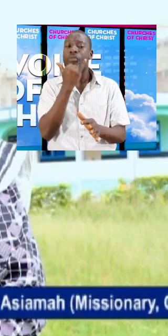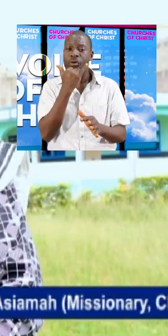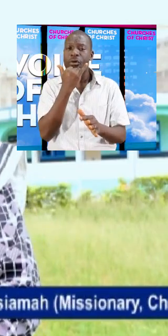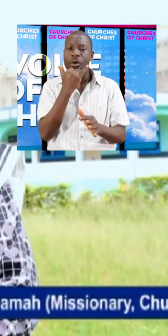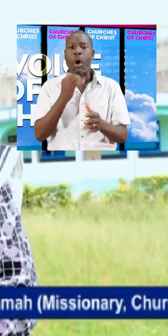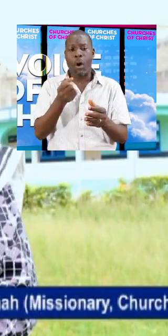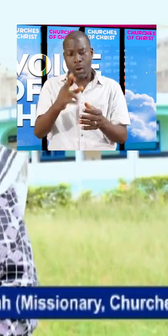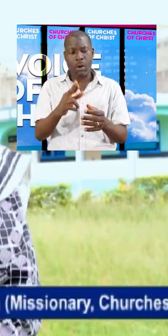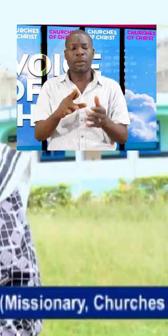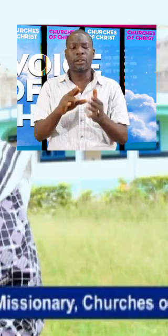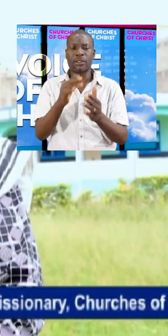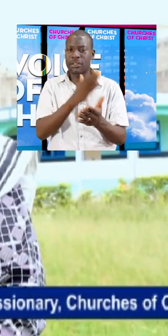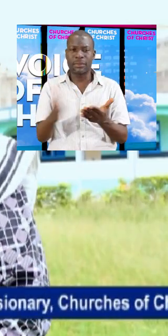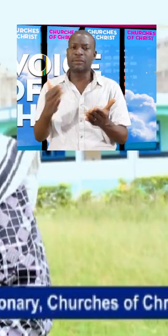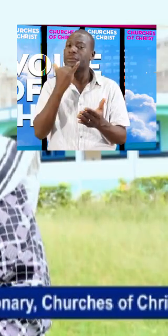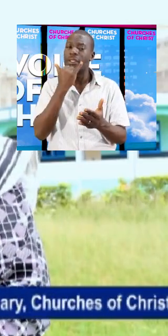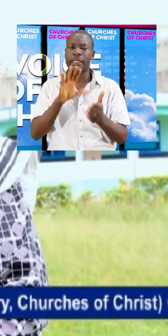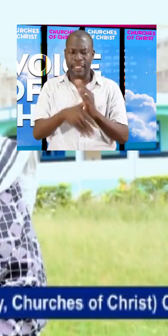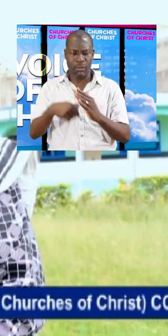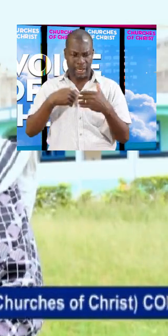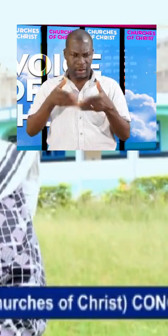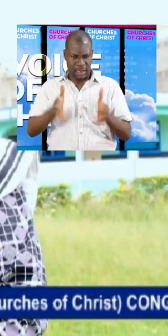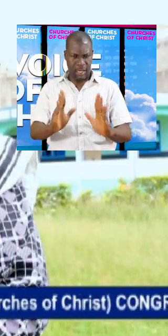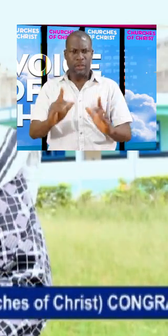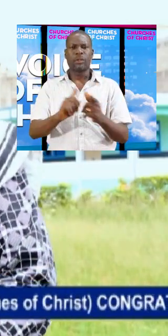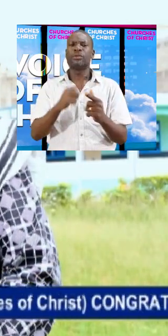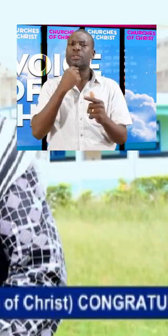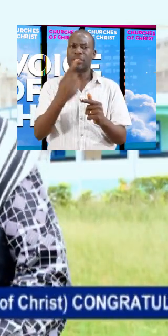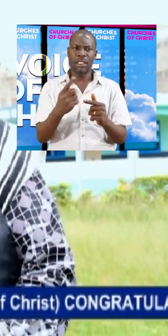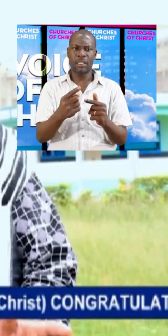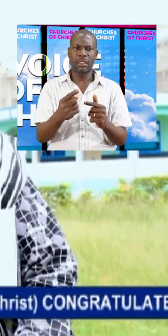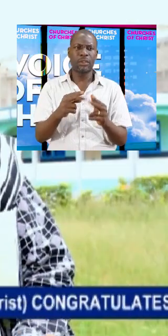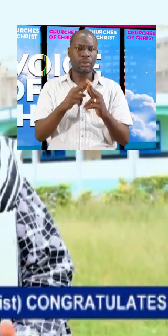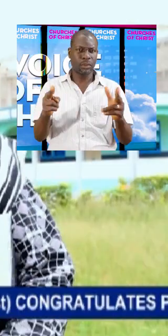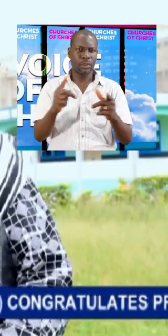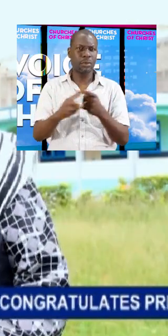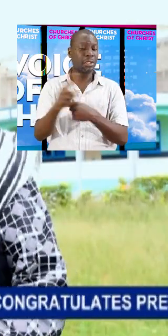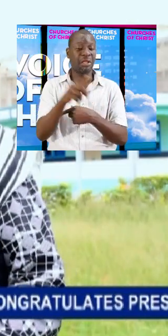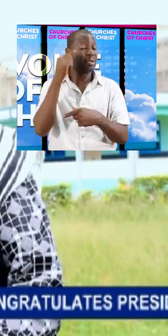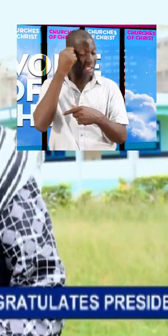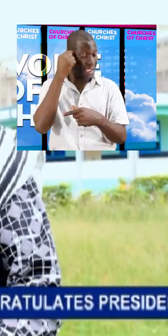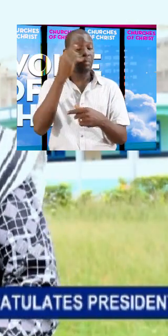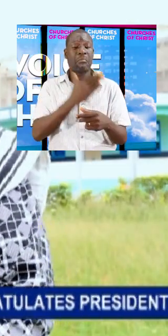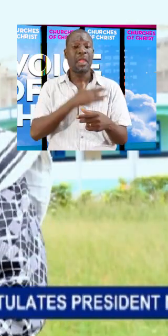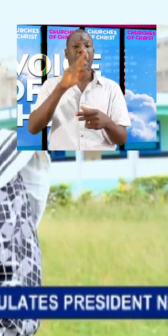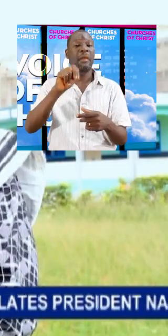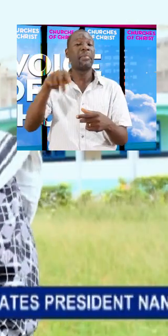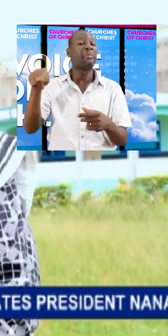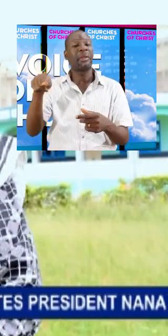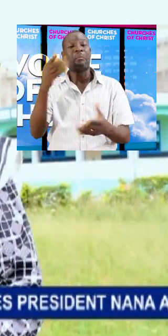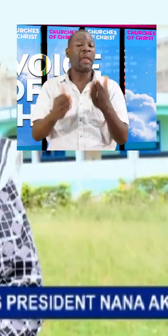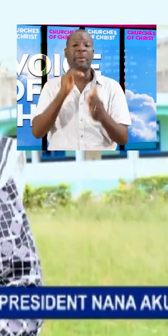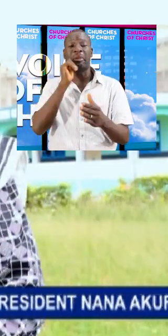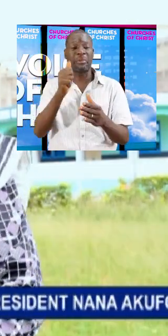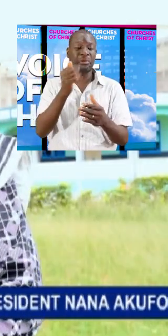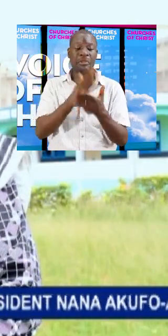so a na ye ho kwan se ye ka enti ene obeka sam ye NDC ni na o kyena obi aka sam ye MPP ni mepene